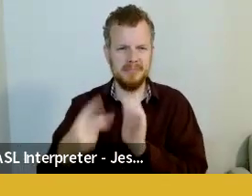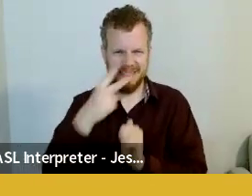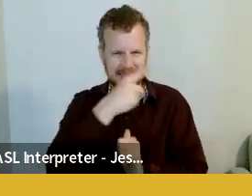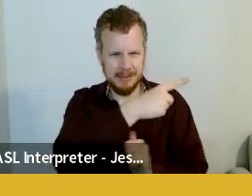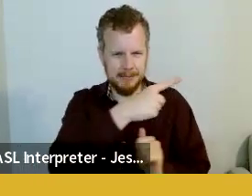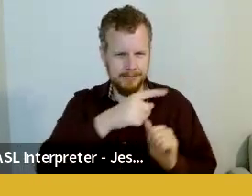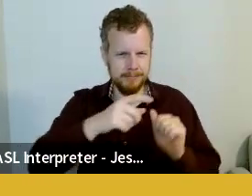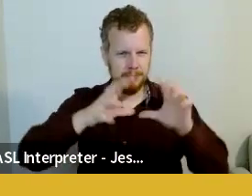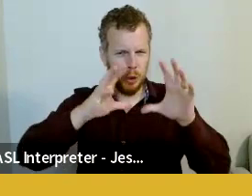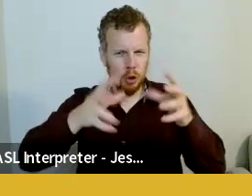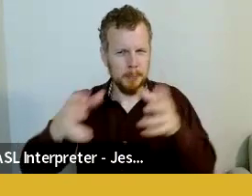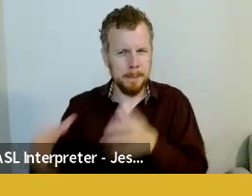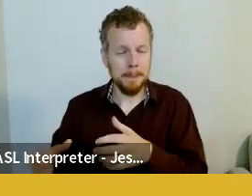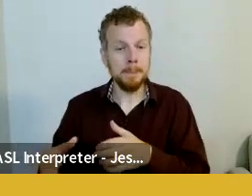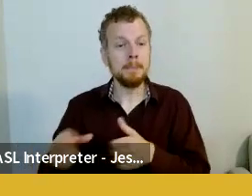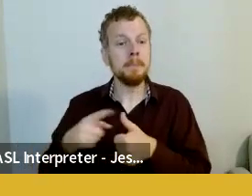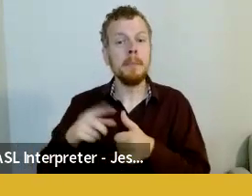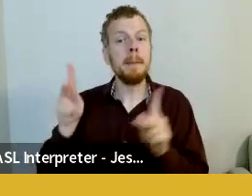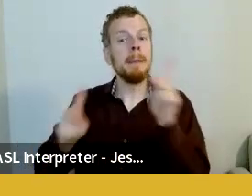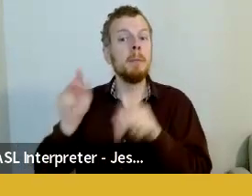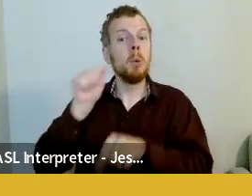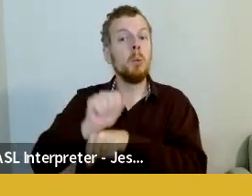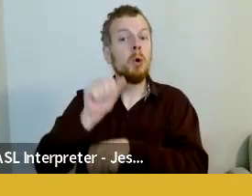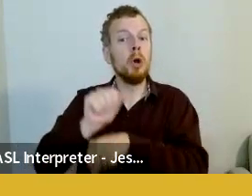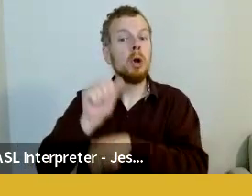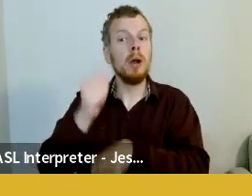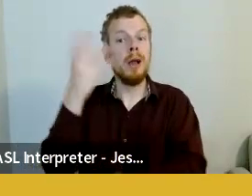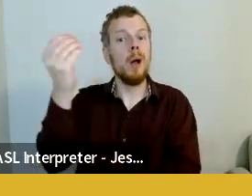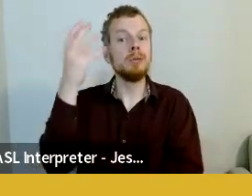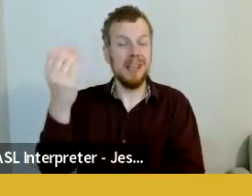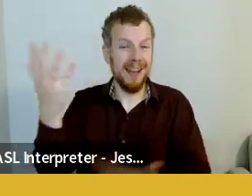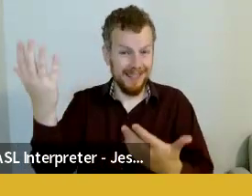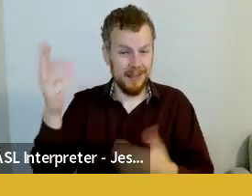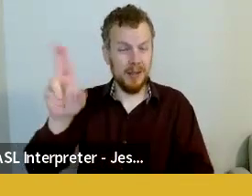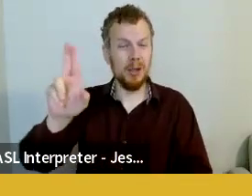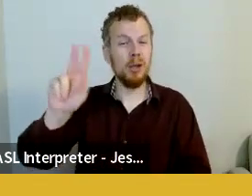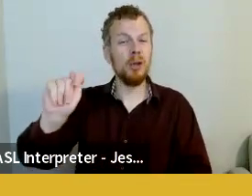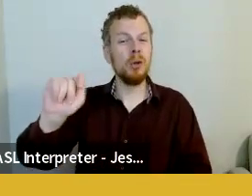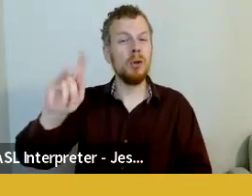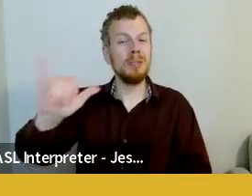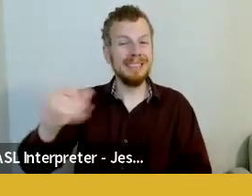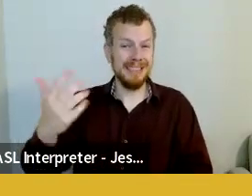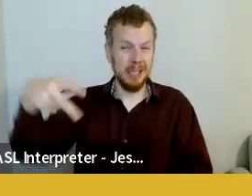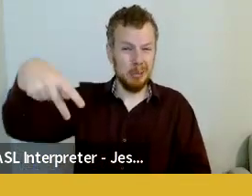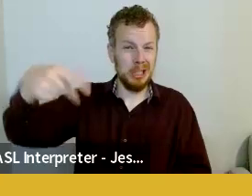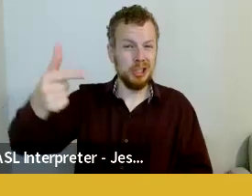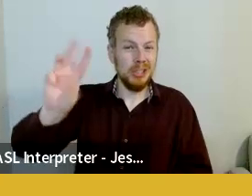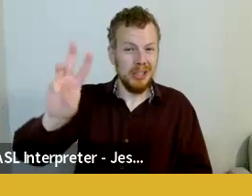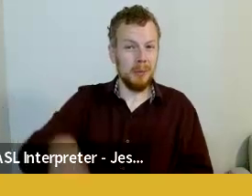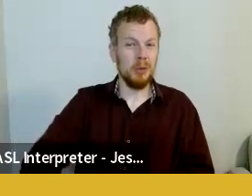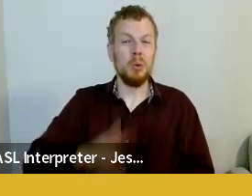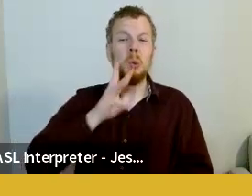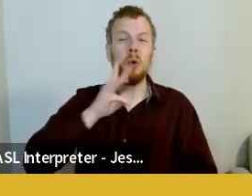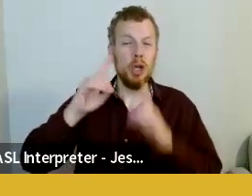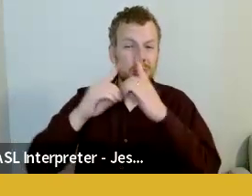on the screen. So people who work outside. So think about utility workers, PGW, the water